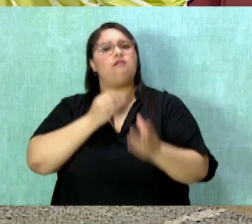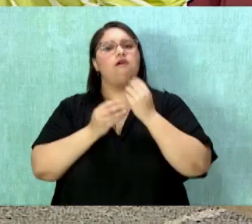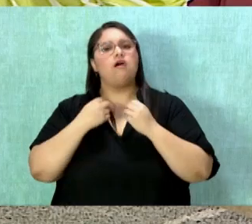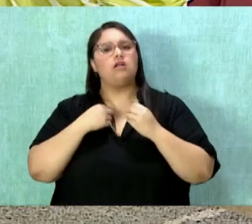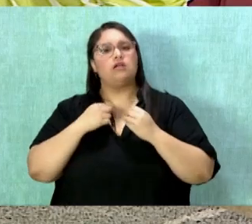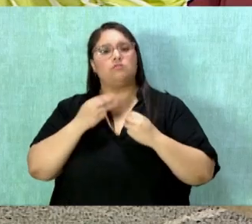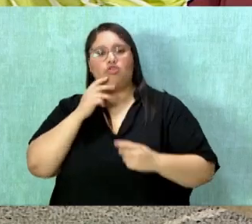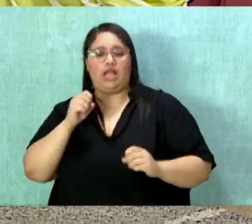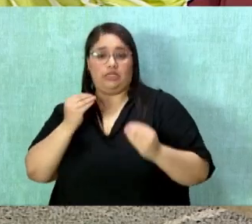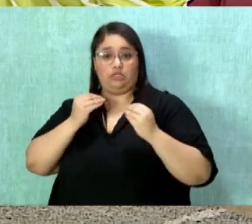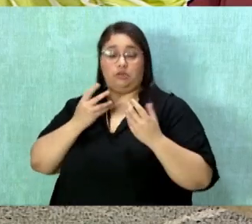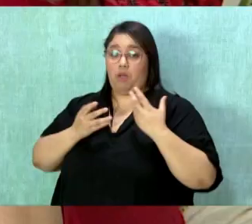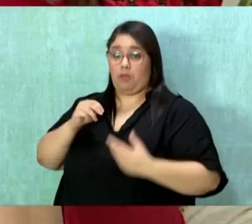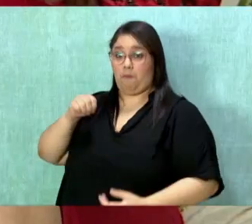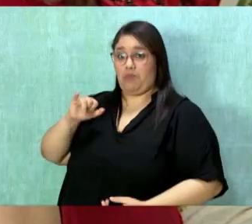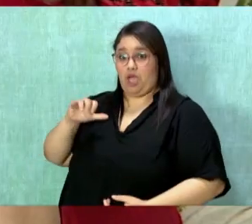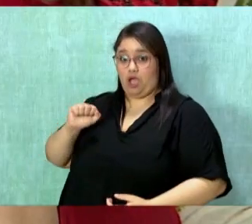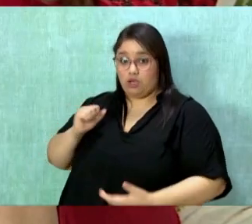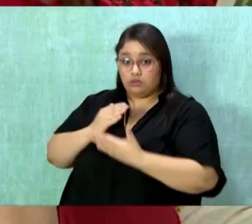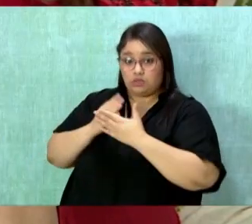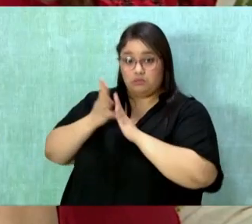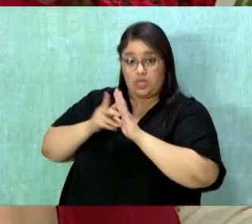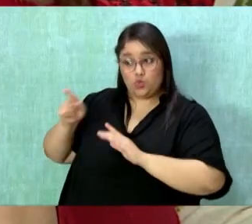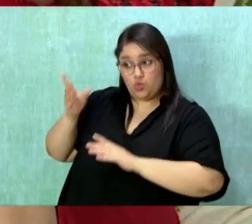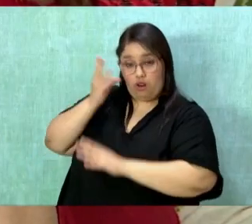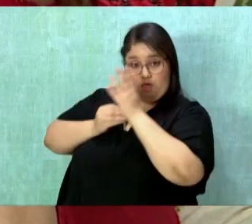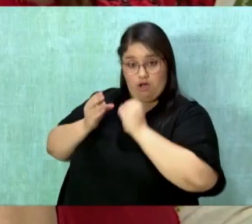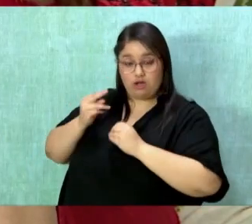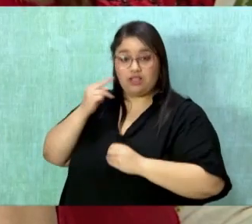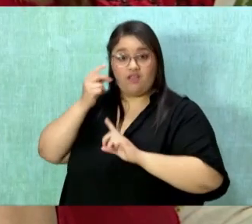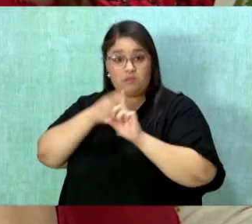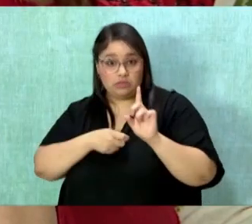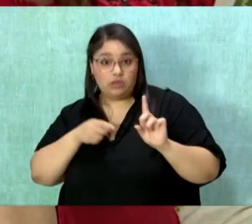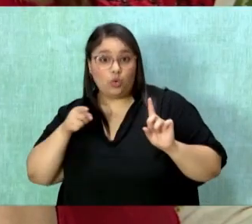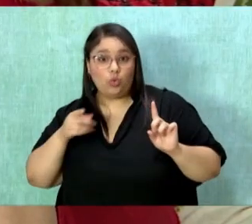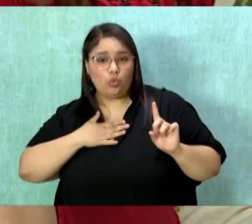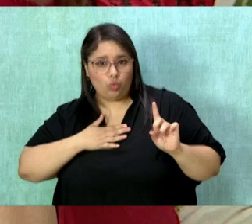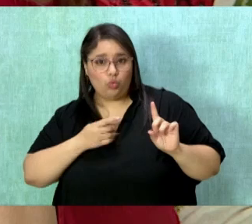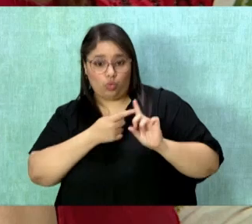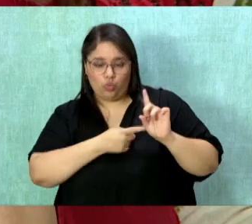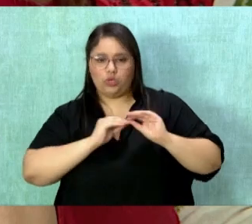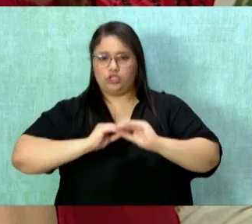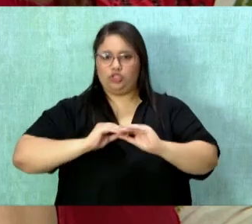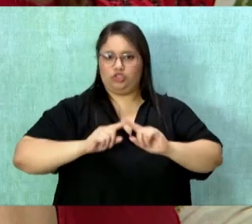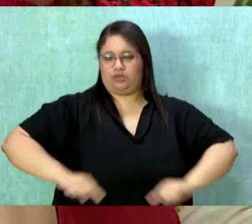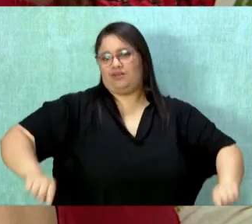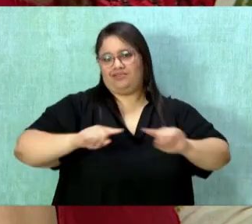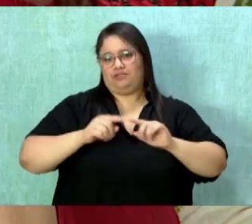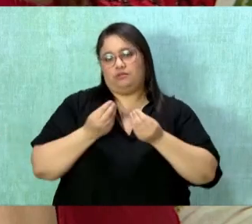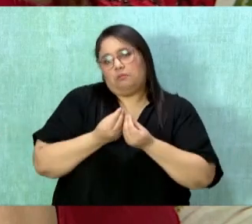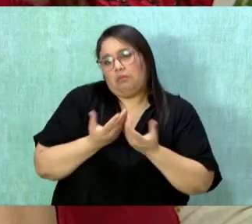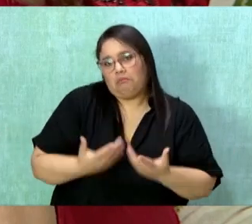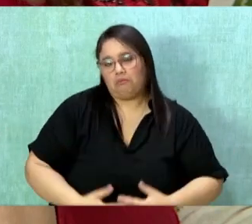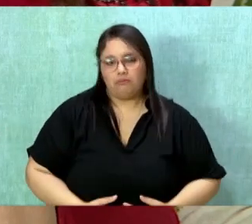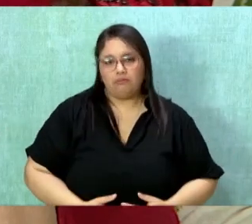Michelle can teach us? Perhaps, Mia, there are some signs that you have learned, and as a deaf person, it would be lovely for you to teach us